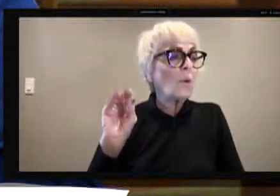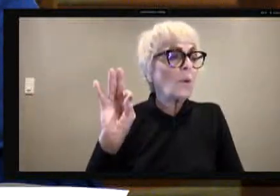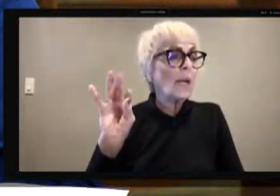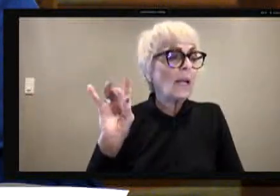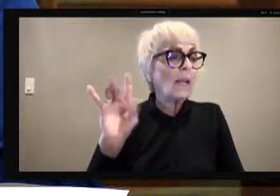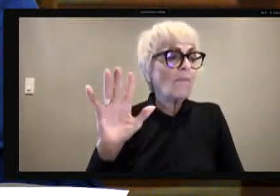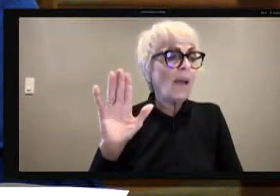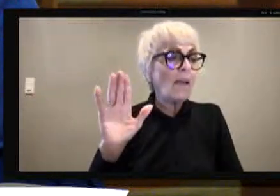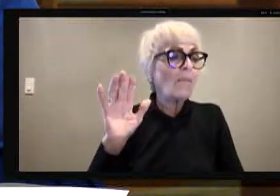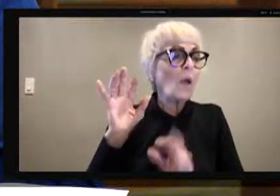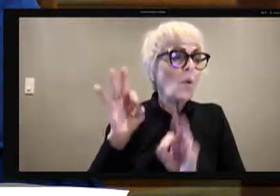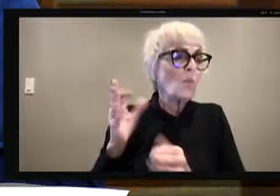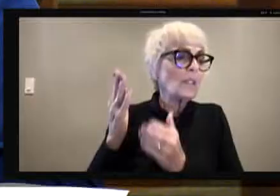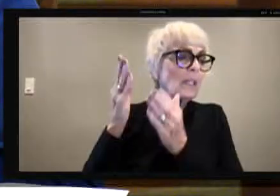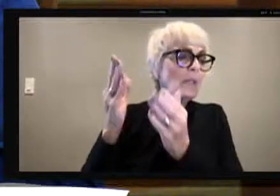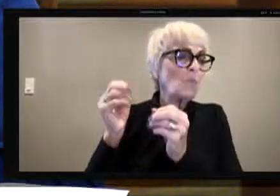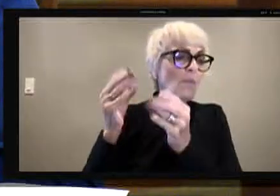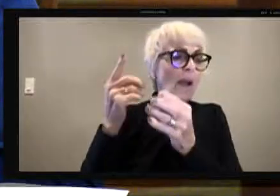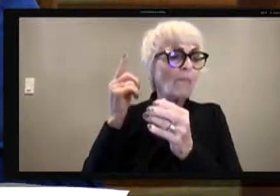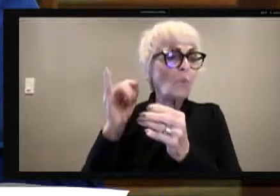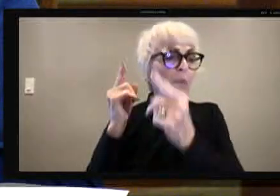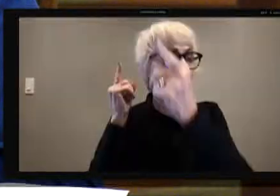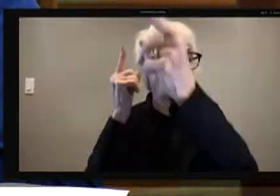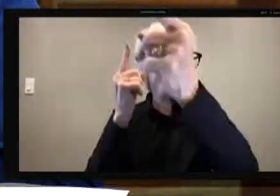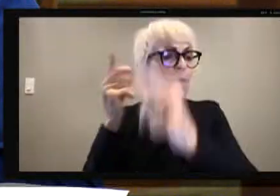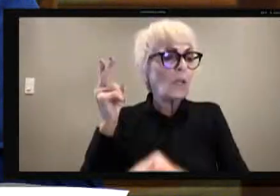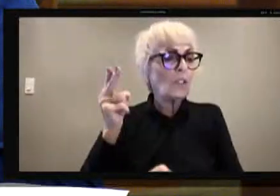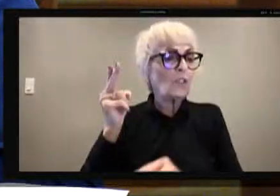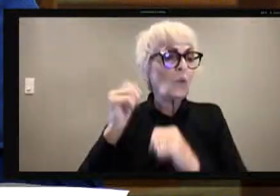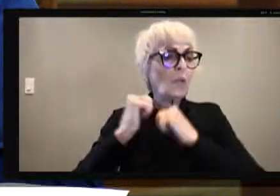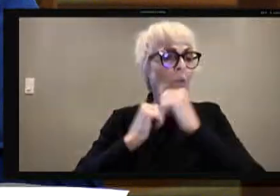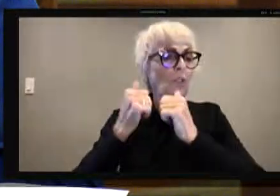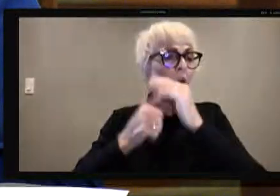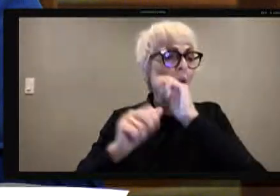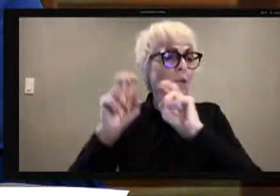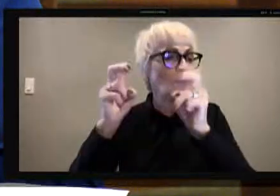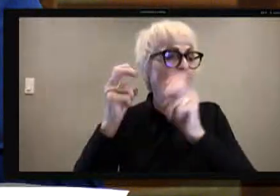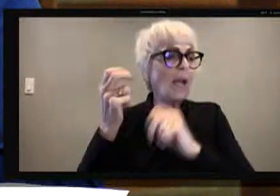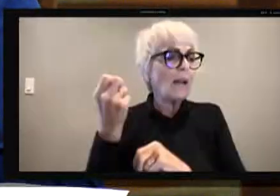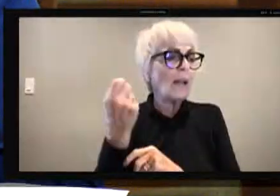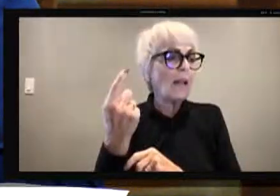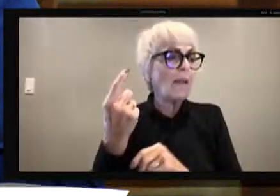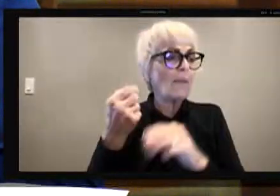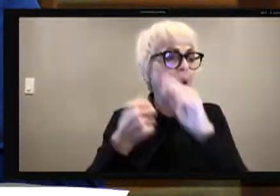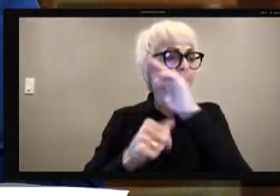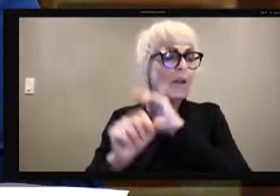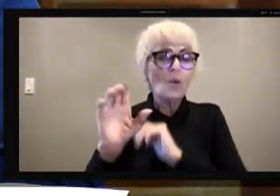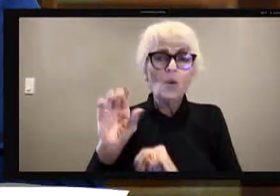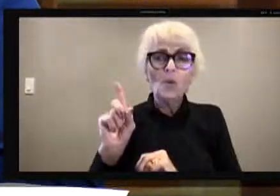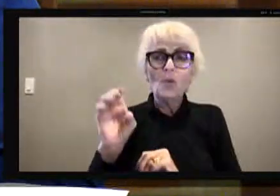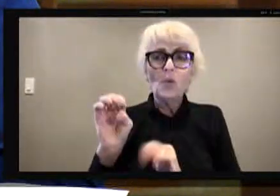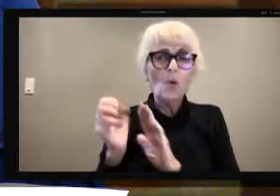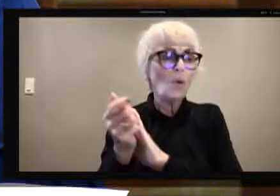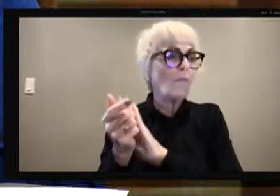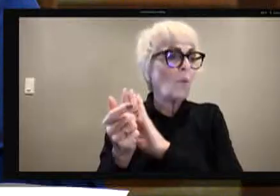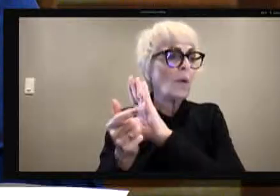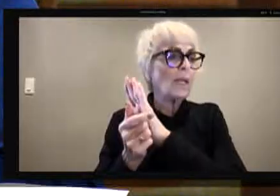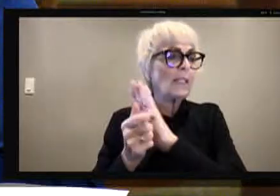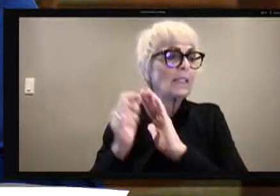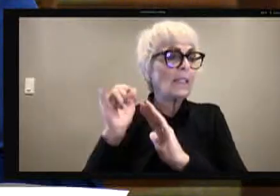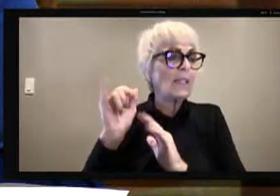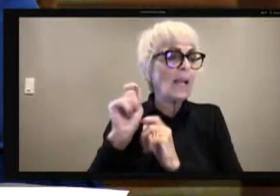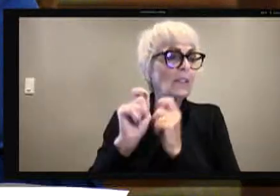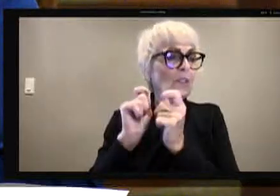for the designation as a historic structure under Title 11 of the Code of Ordinances, that certain site known as Pittsburgh Stained Glass